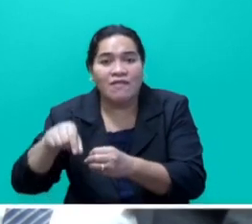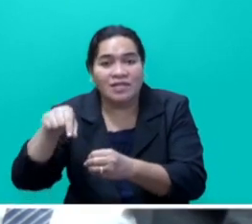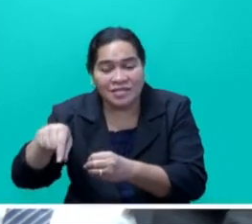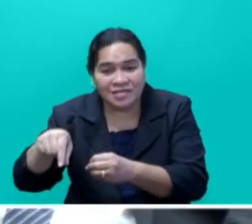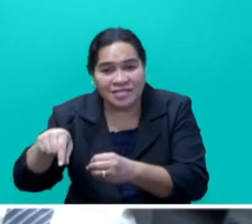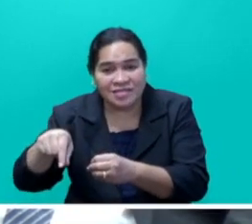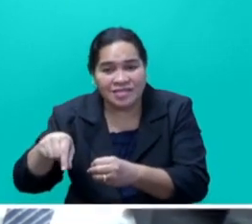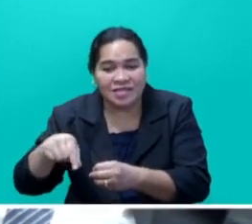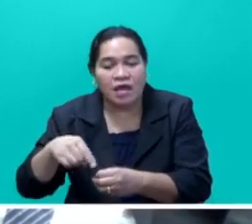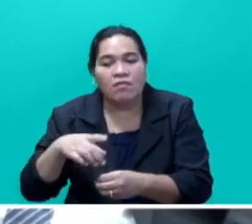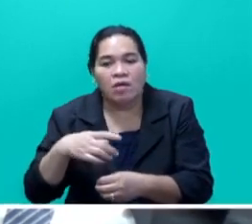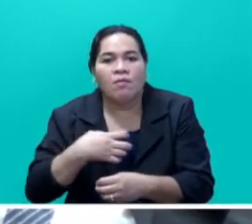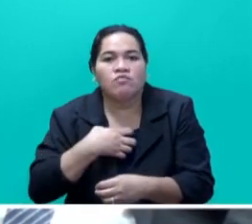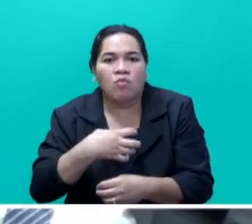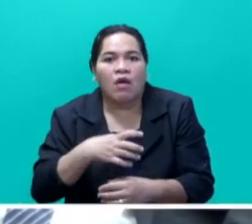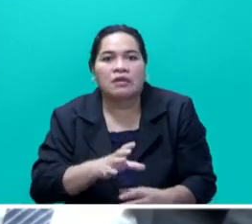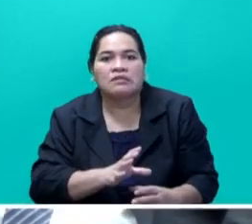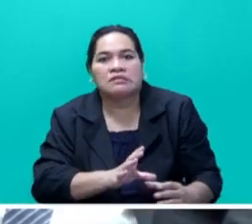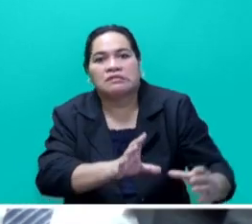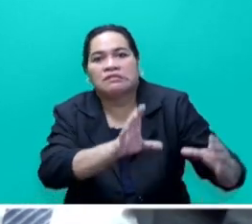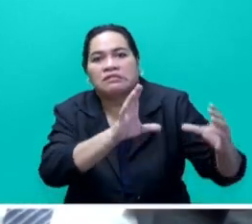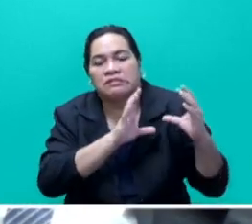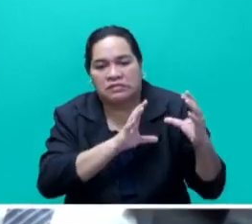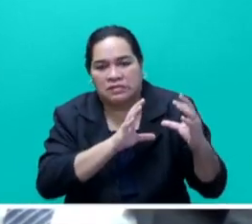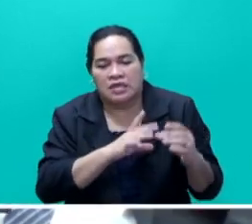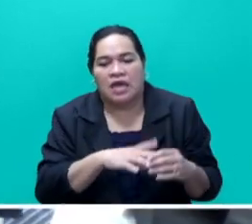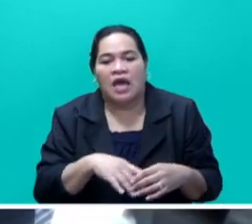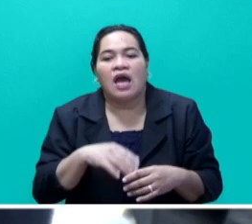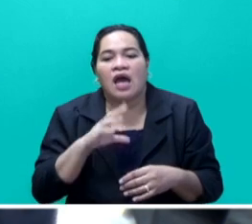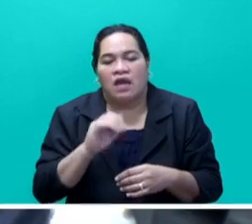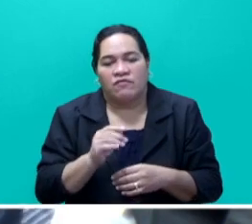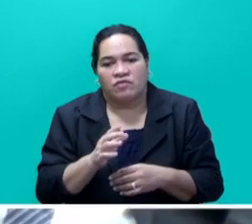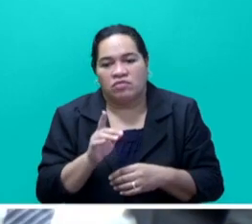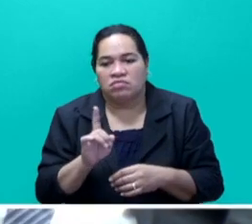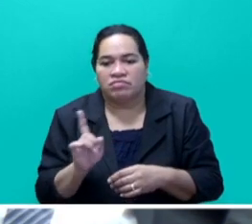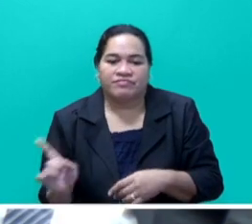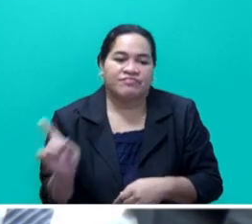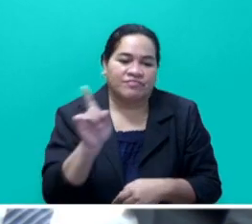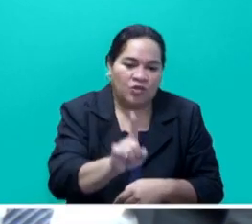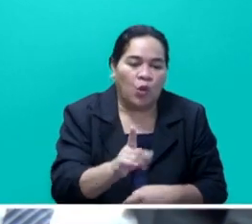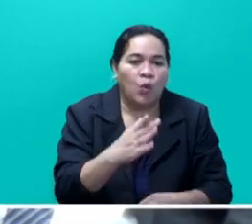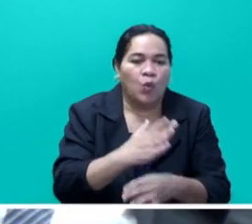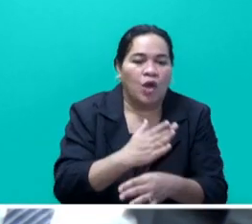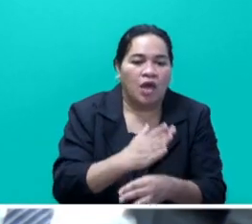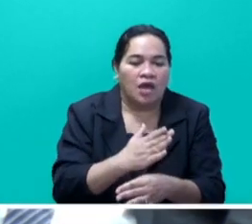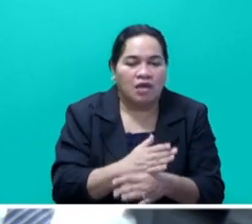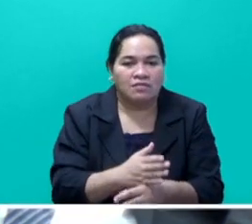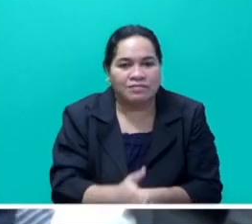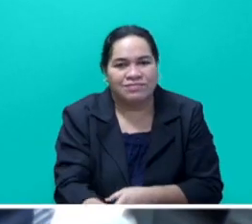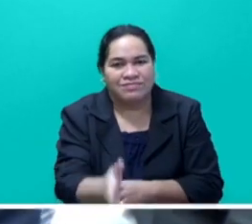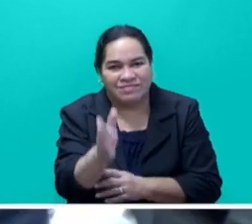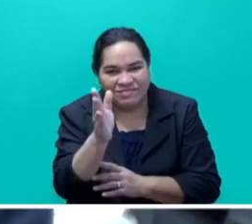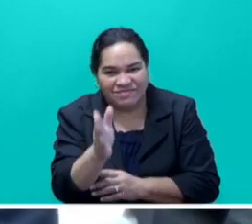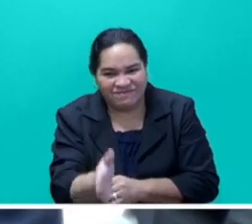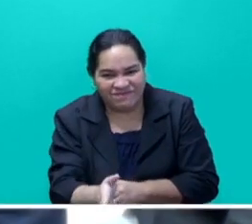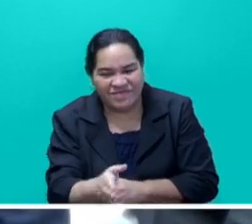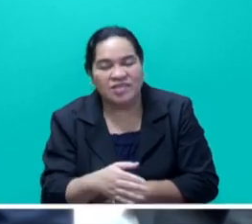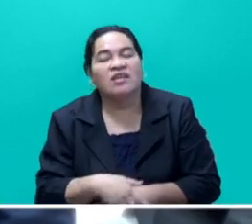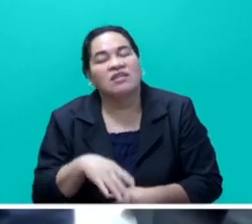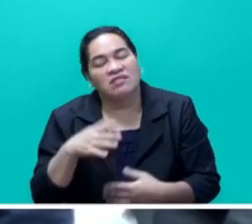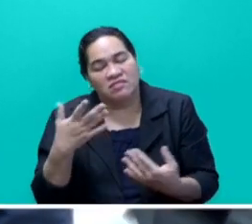of the extra work, have to undertake most of the work that needs to